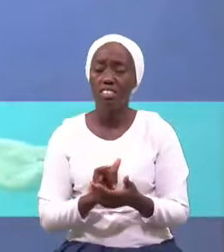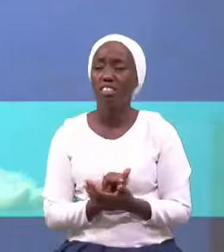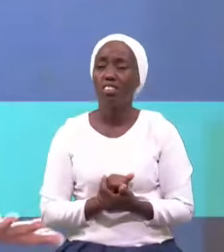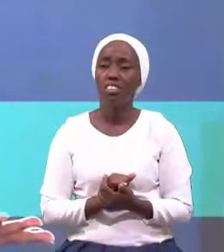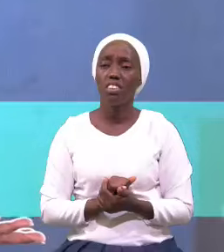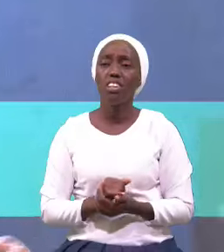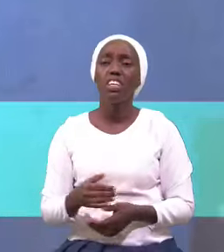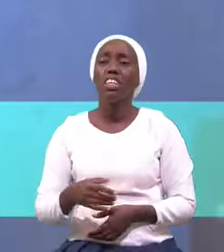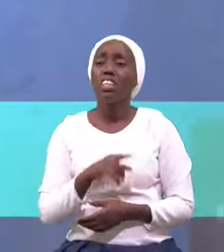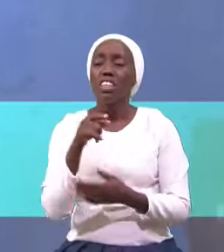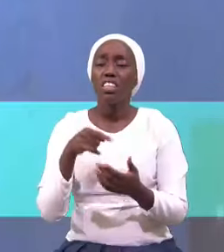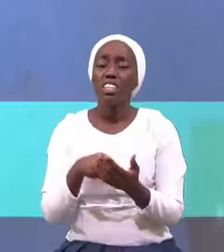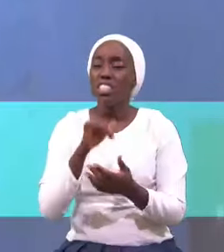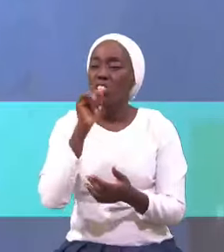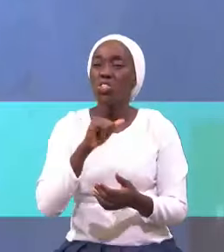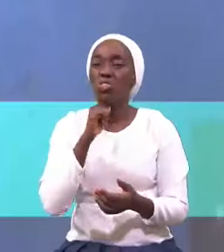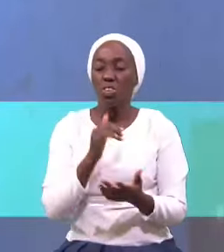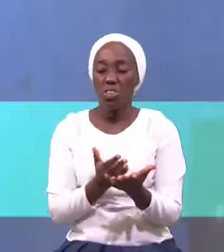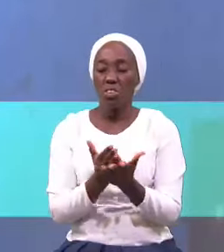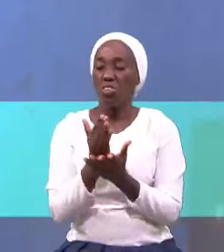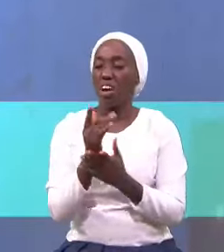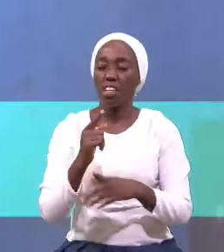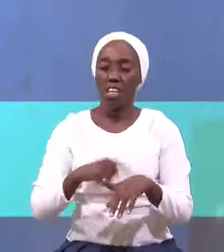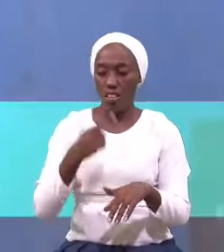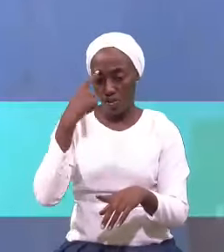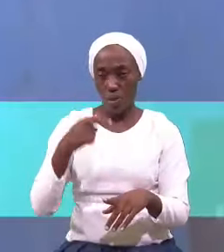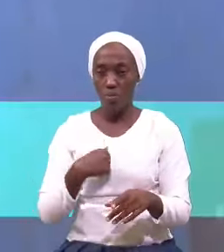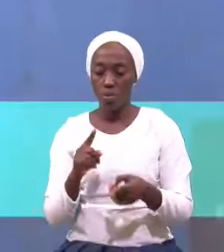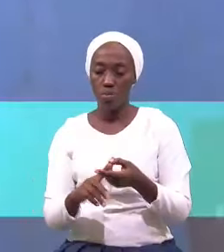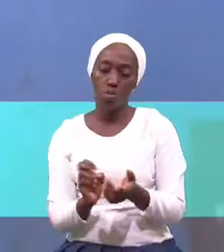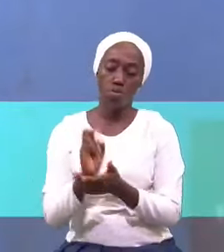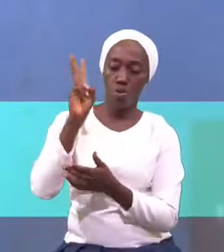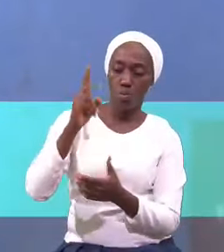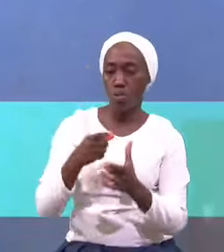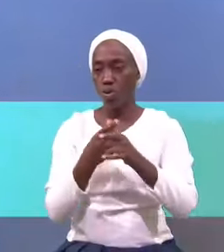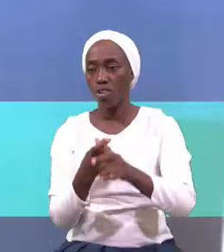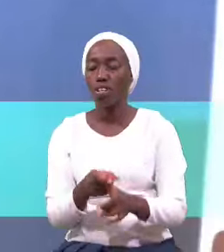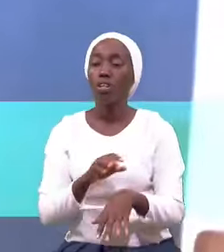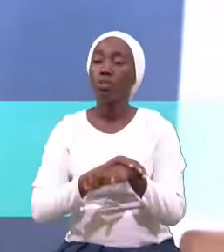This is not the appropriate time for me to be jumping and running. Don't say that.